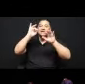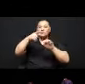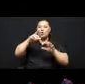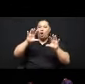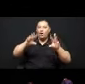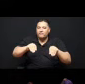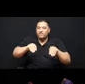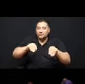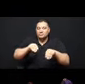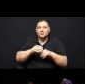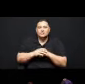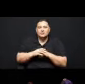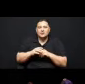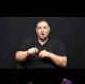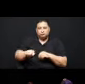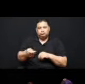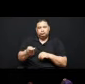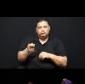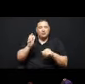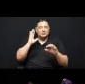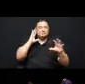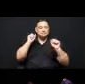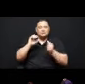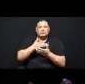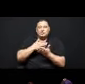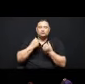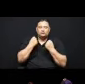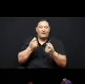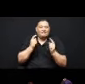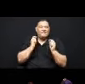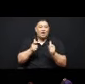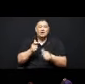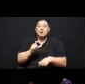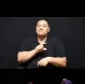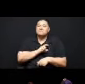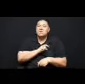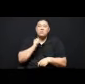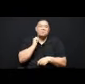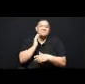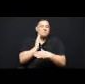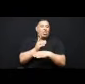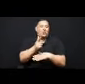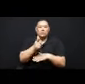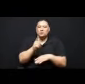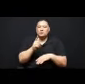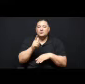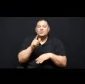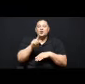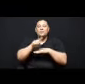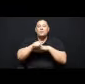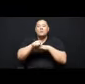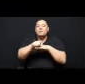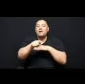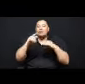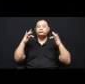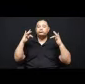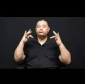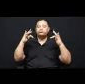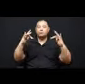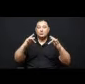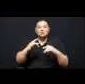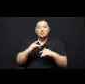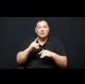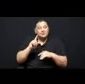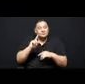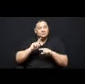fast. The officers won't bother you on the vast stretches of nothing. Tell you from me though, they hide in